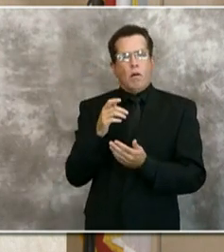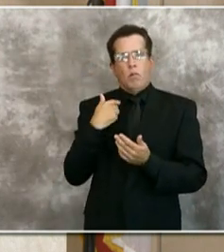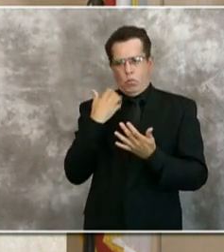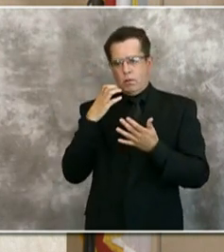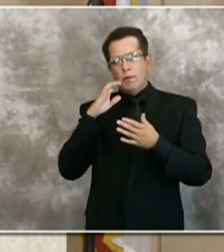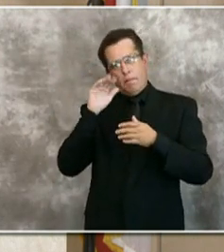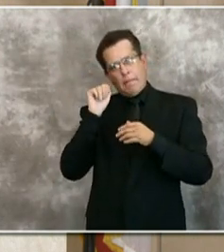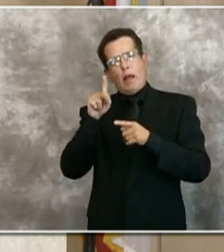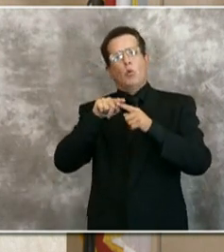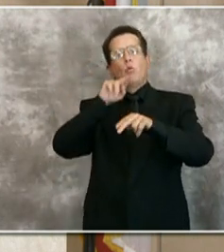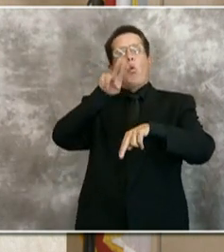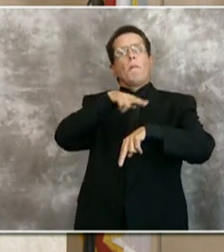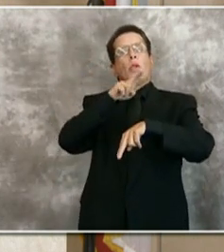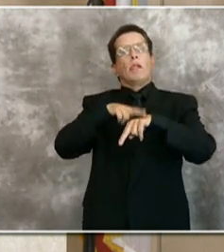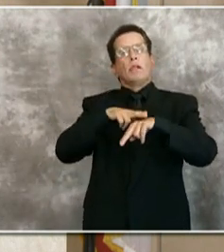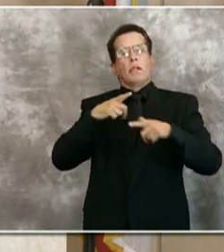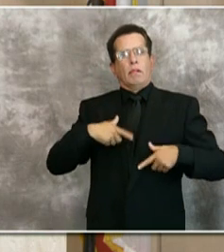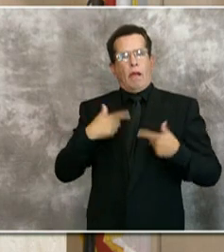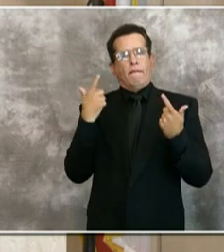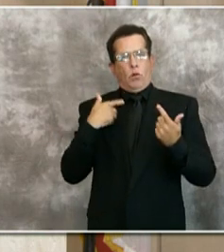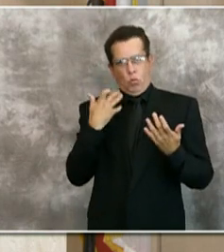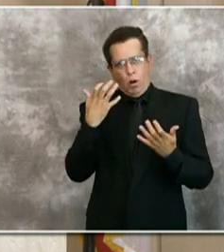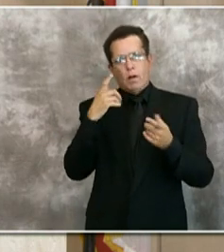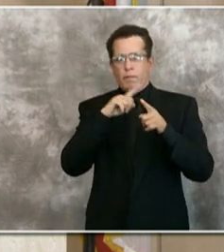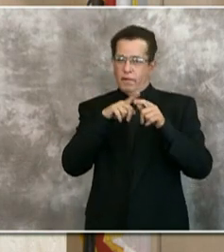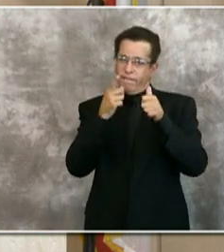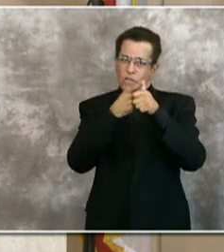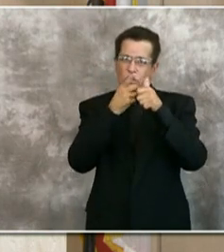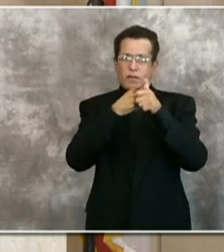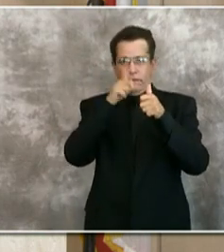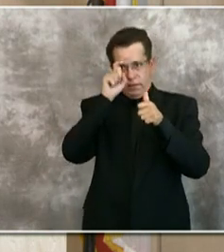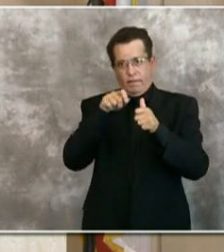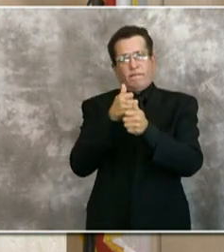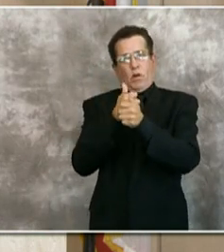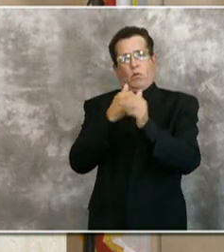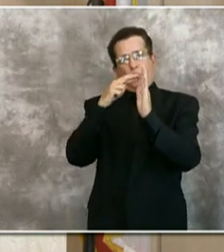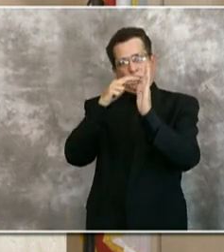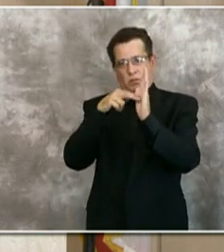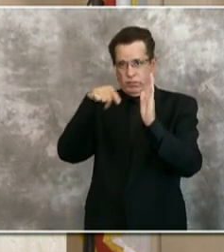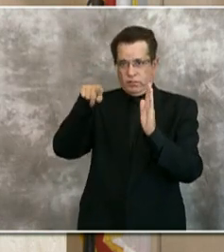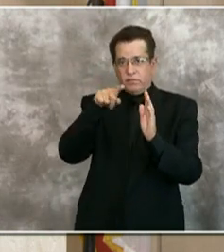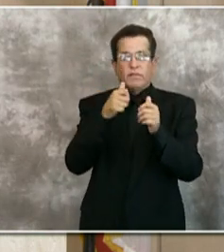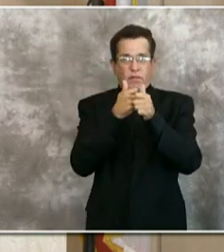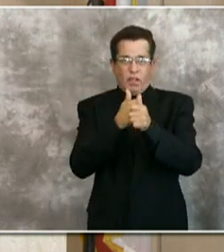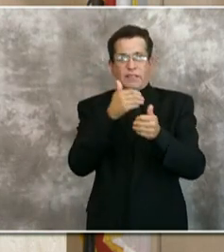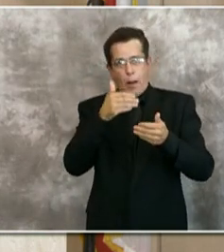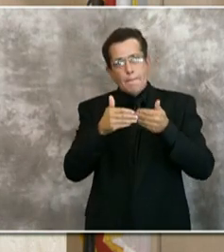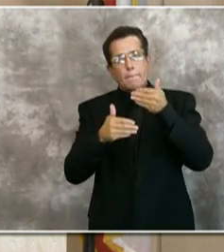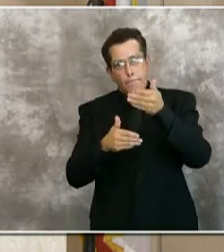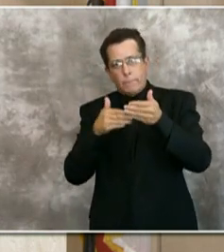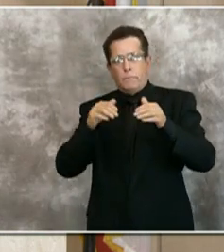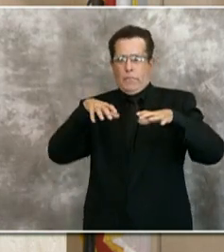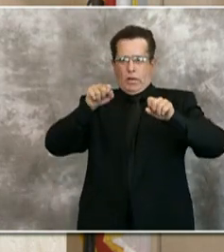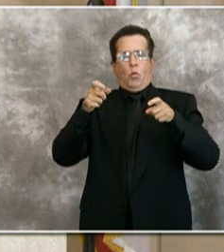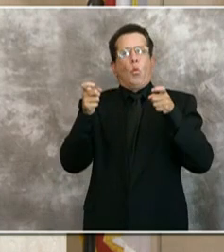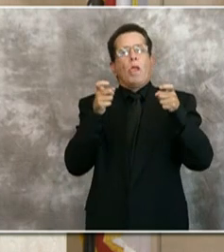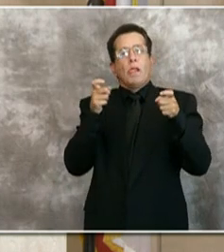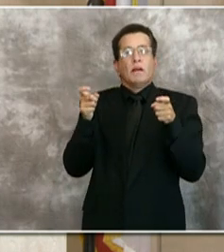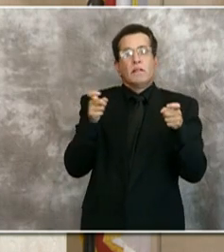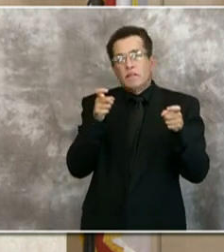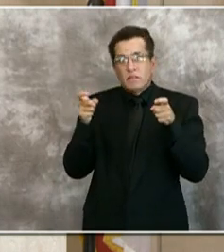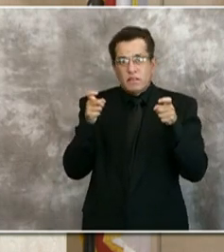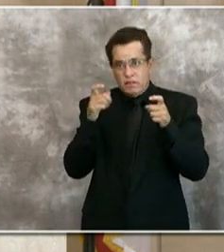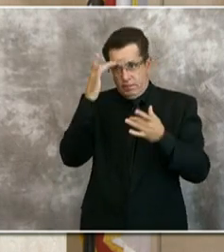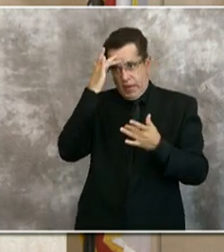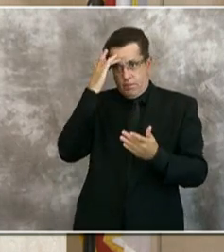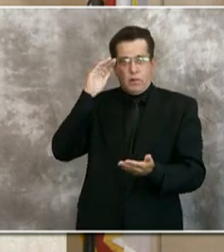I. But that's not going to happen until we take the steps to gain control of this pandemic, and we